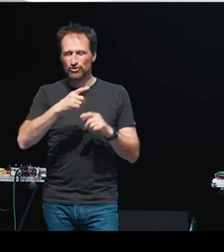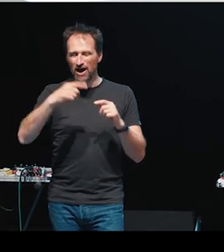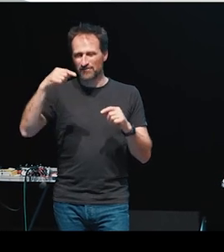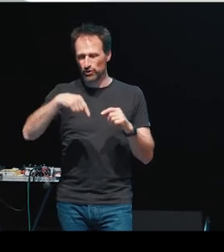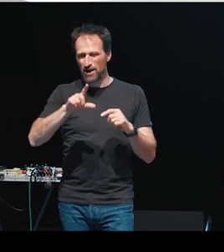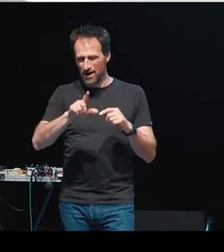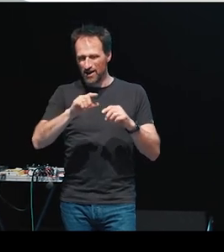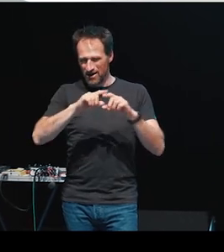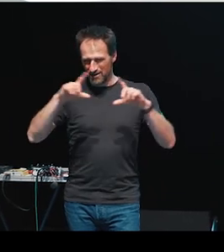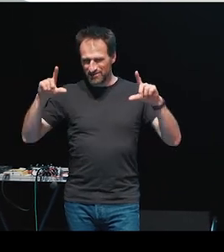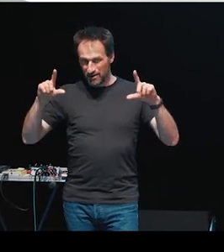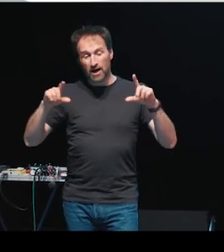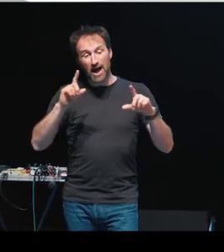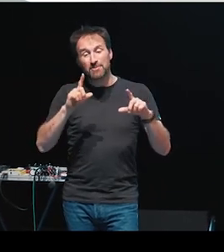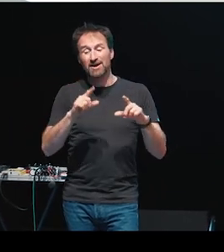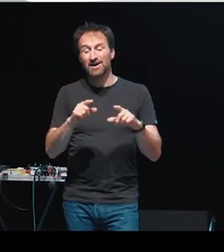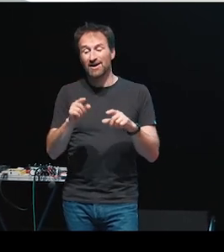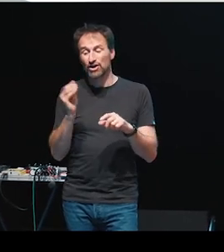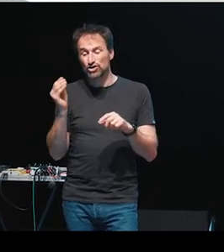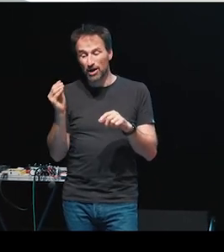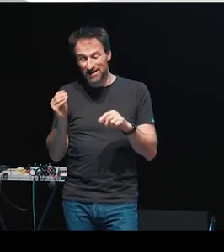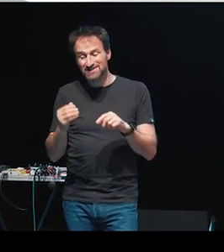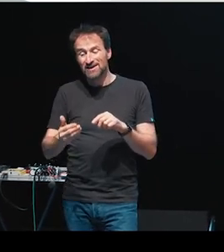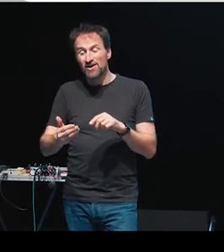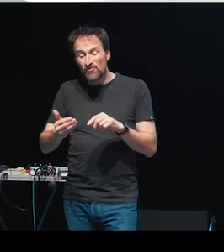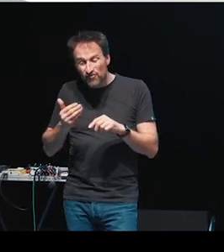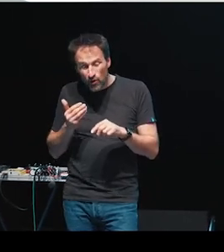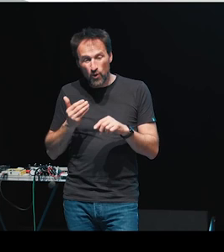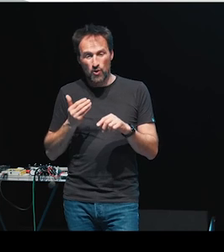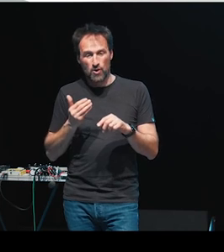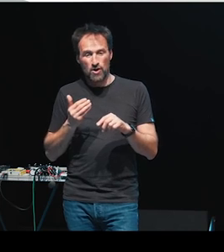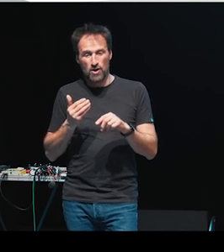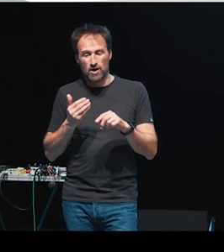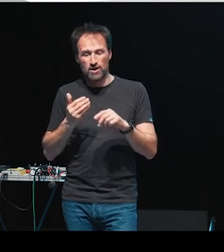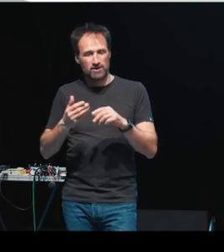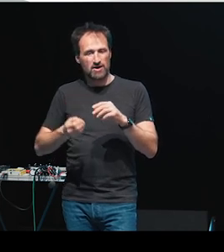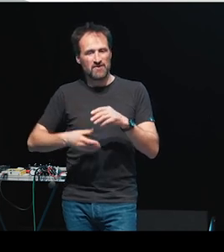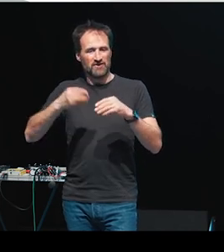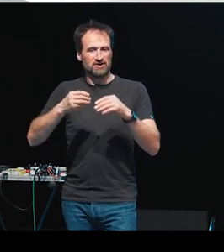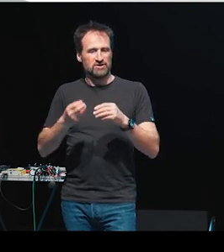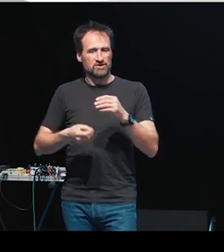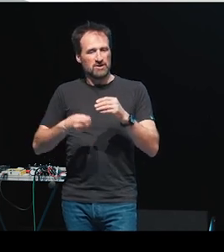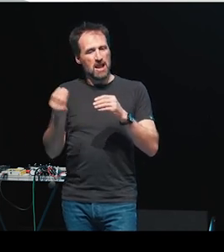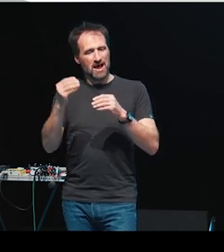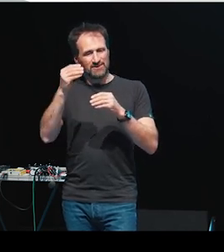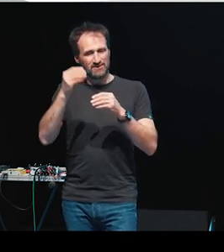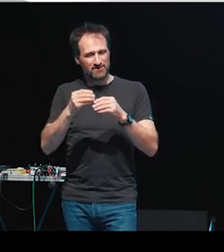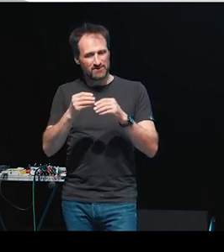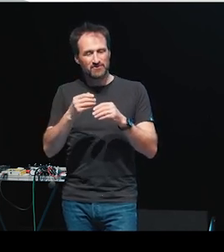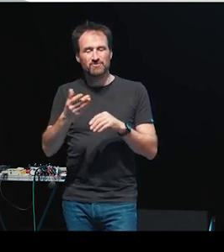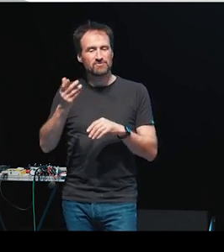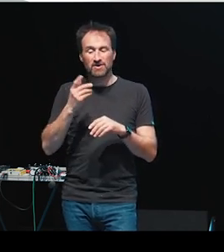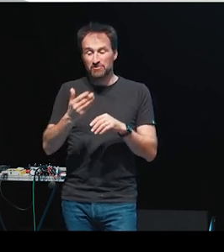start rendering before the comments have finished loading. And there's no overhead added because you don't need to send another request to the GraphQL